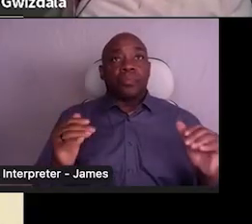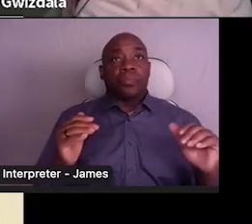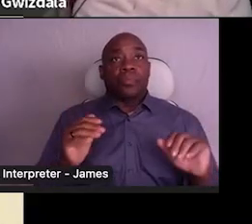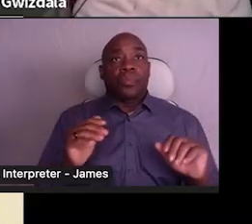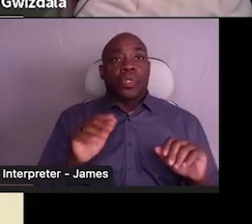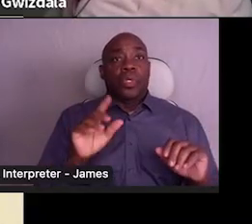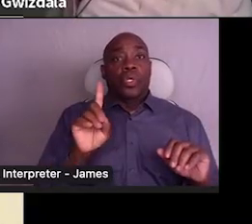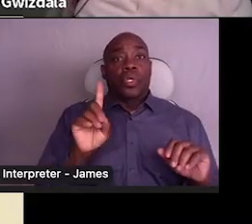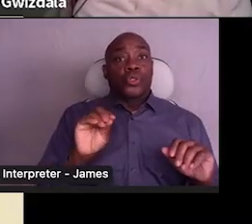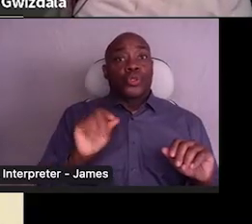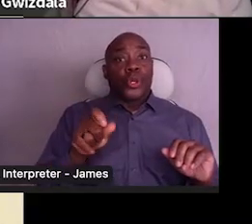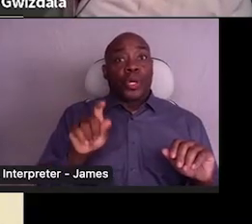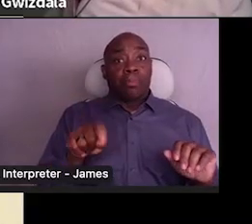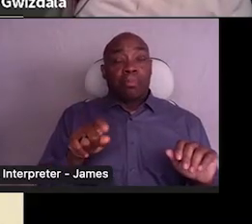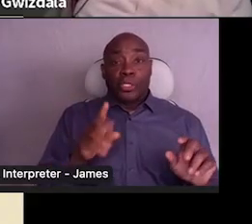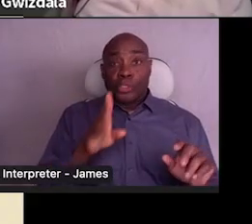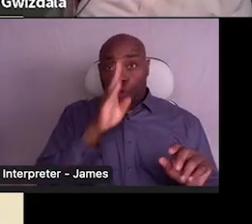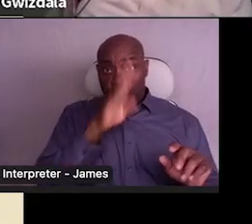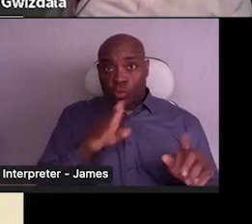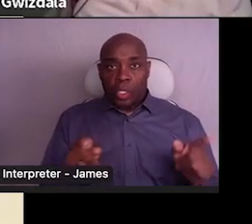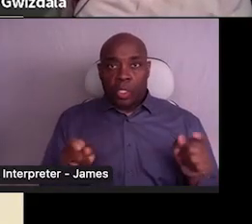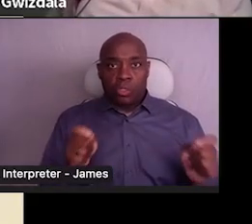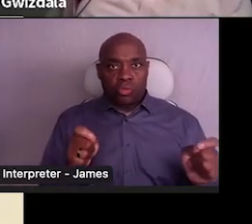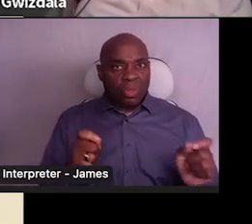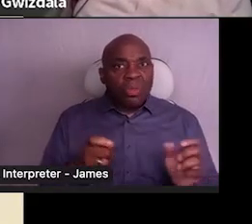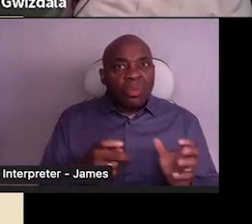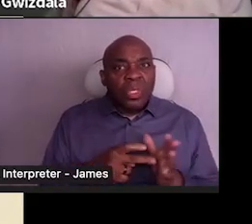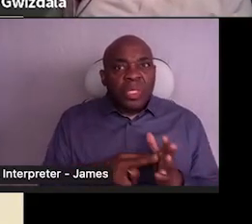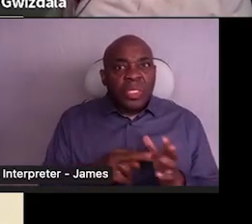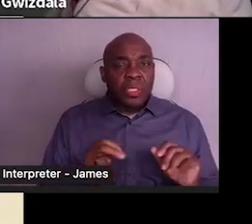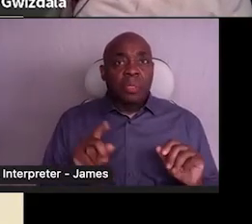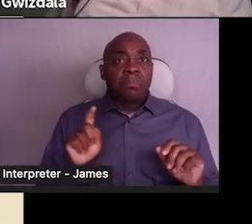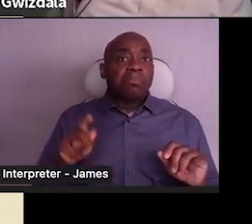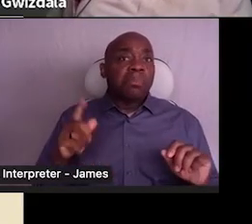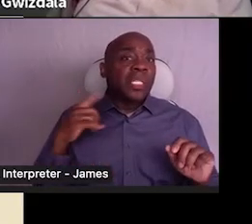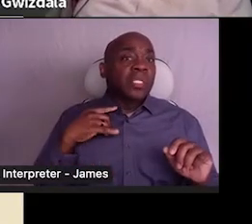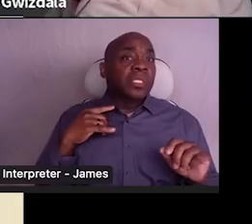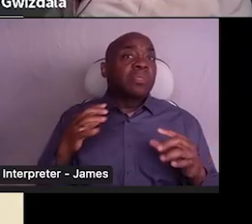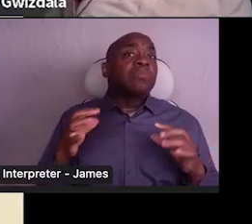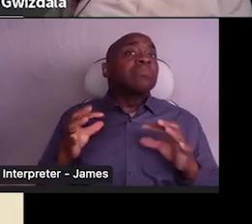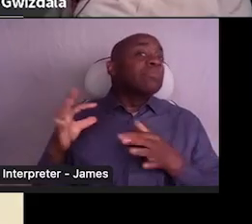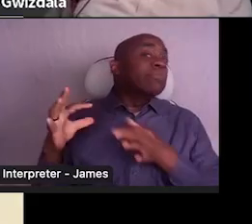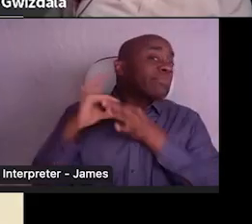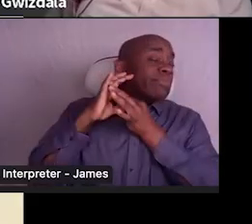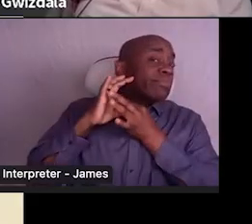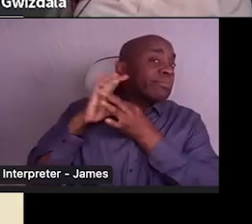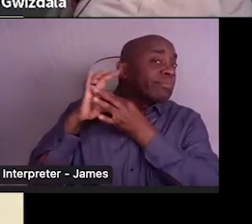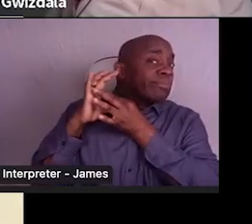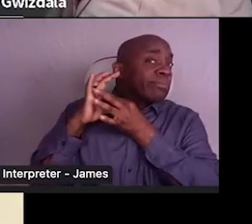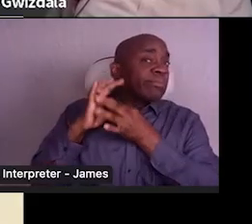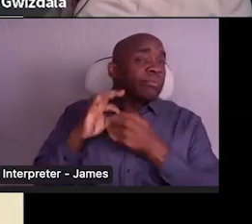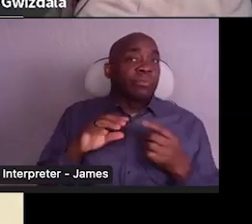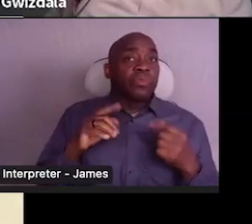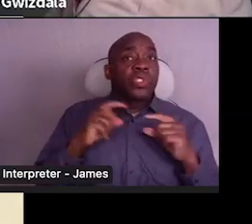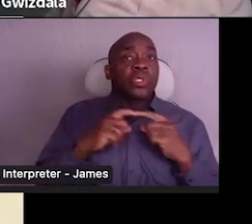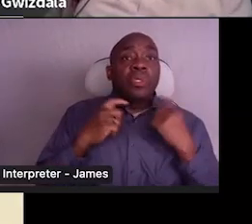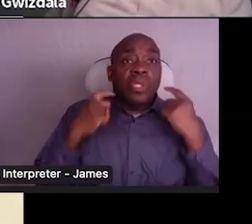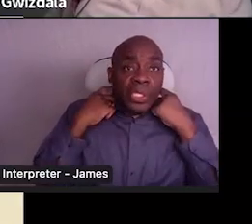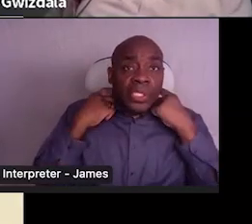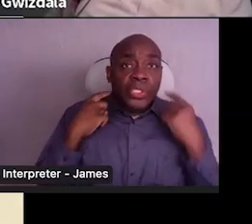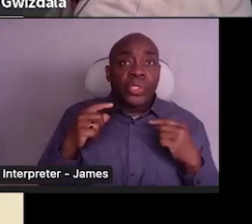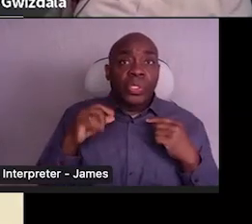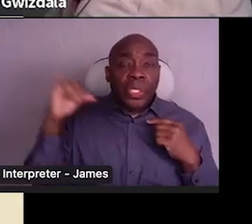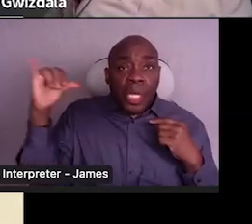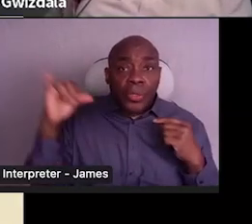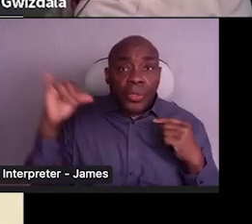The dog must be kept under direct control. What that means is the dog, again, must be kept on a harness, leash, or tether, unless the presence